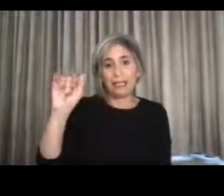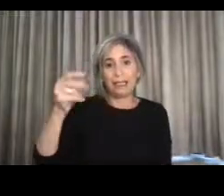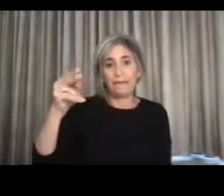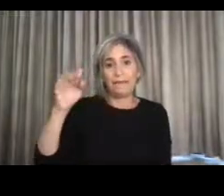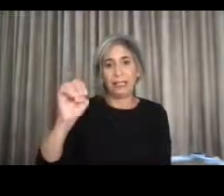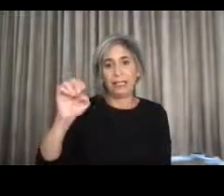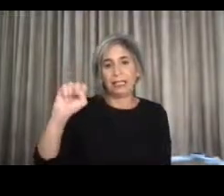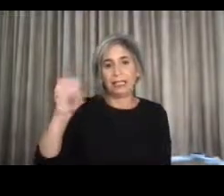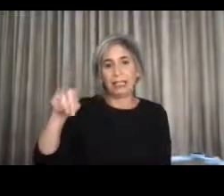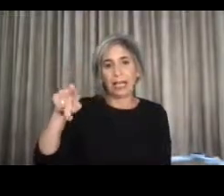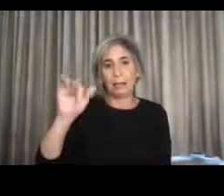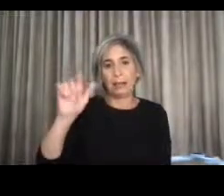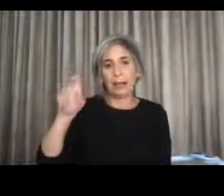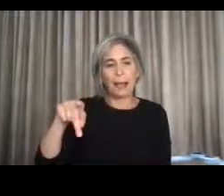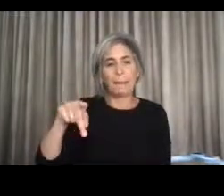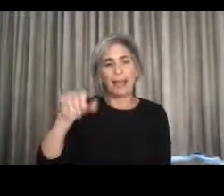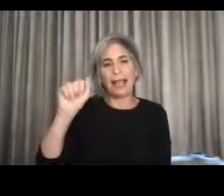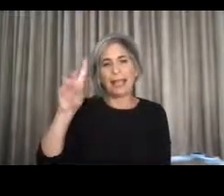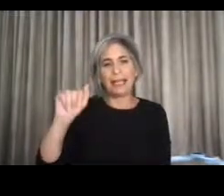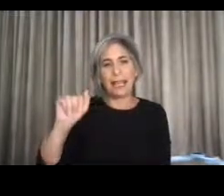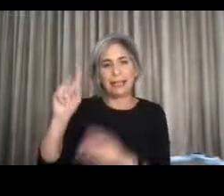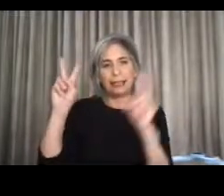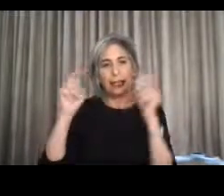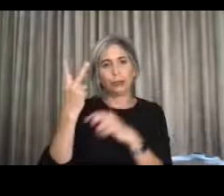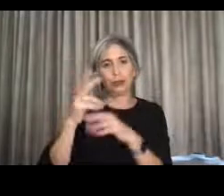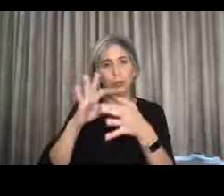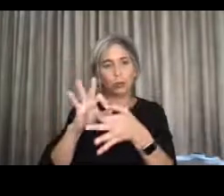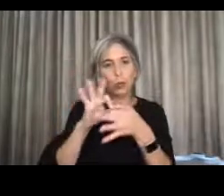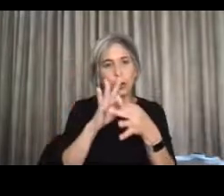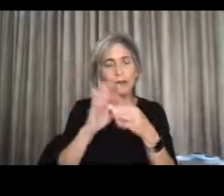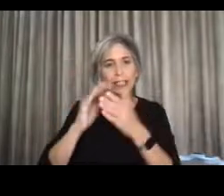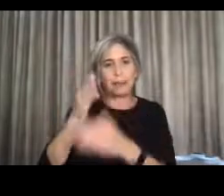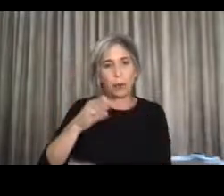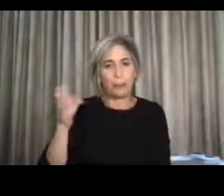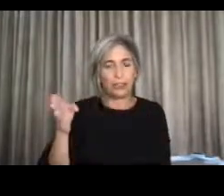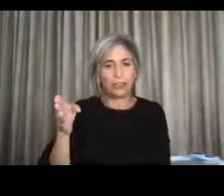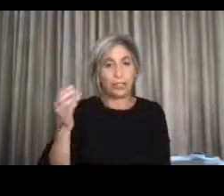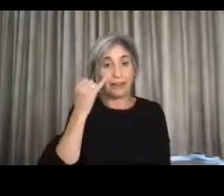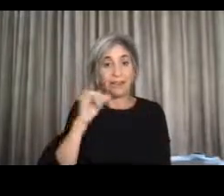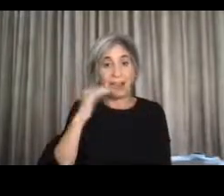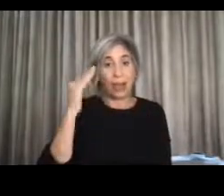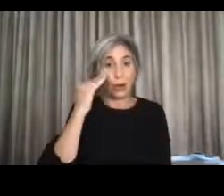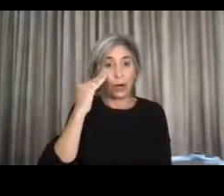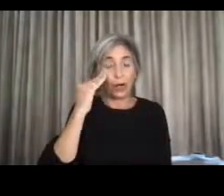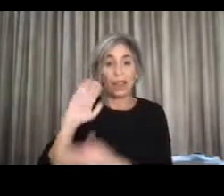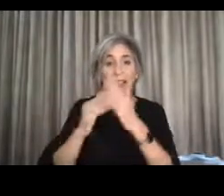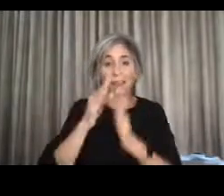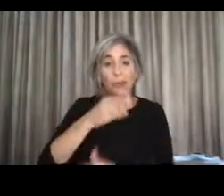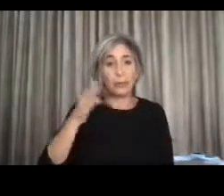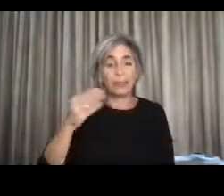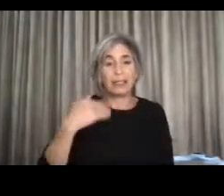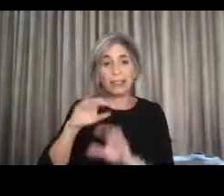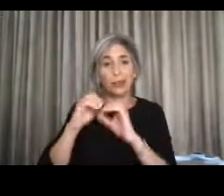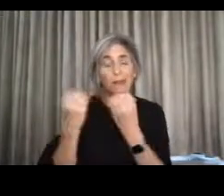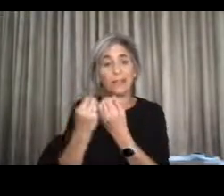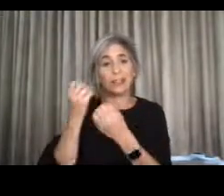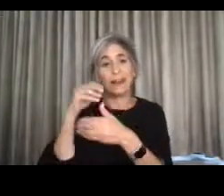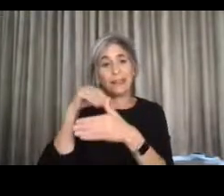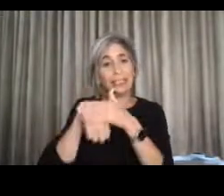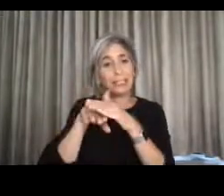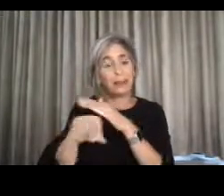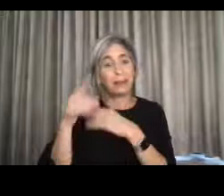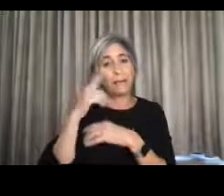I am the ADA Title II coordinator for the City of Boynton Beach. So if you're not aware, the City of Boynton Beach has an Office of Accessibility for